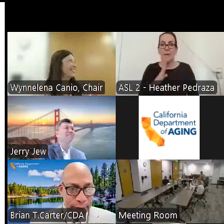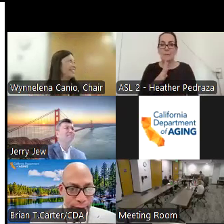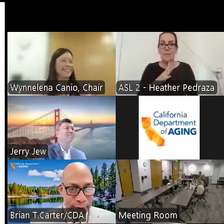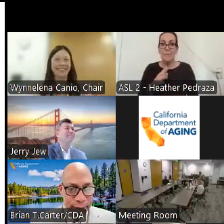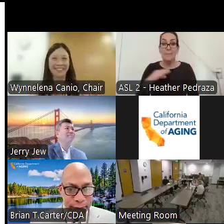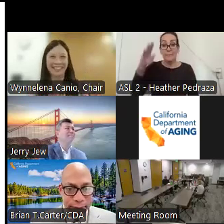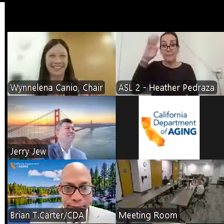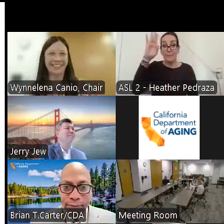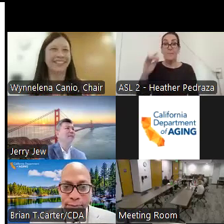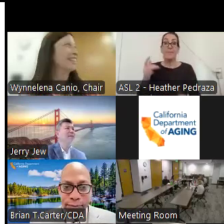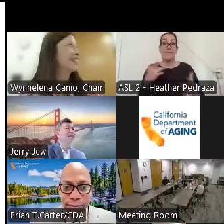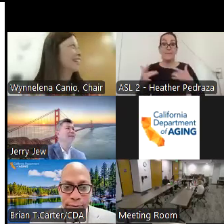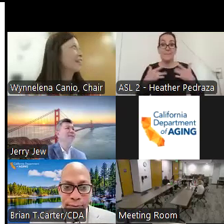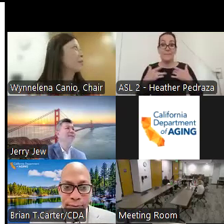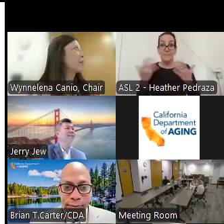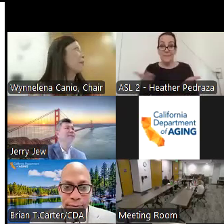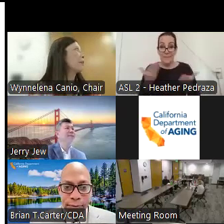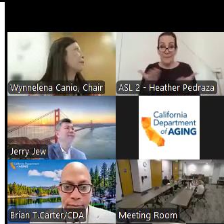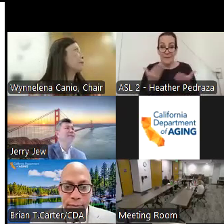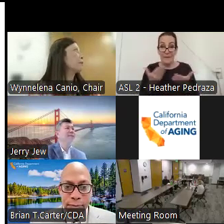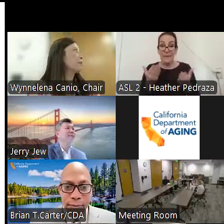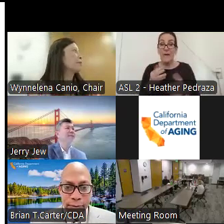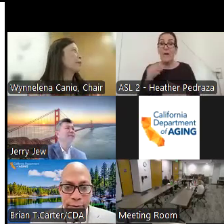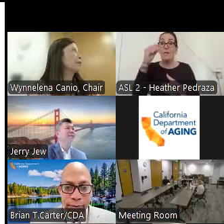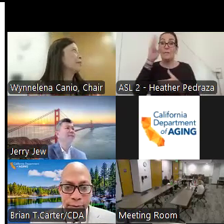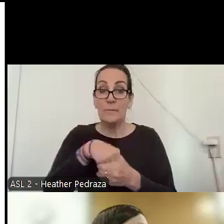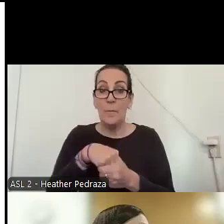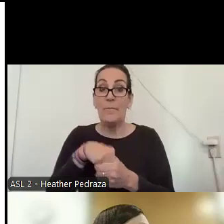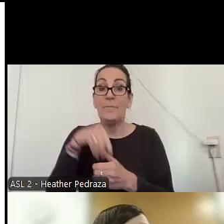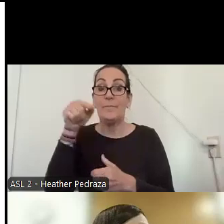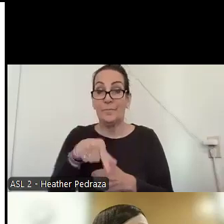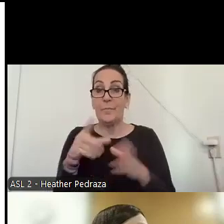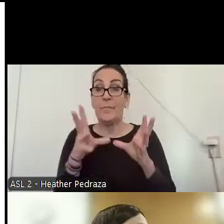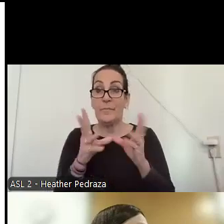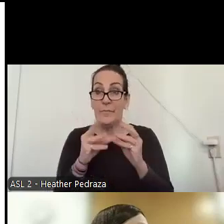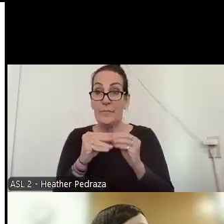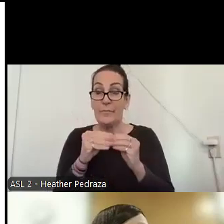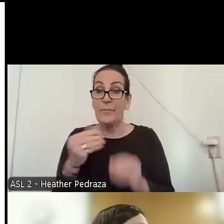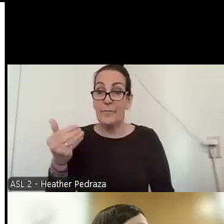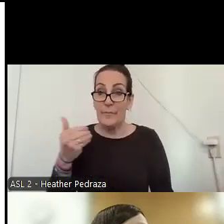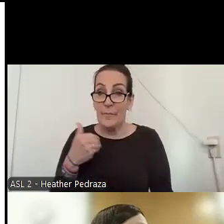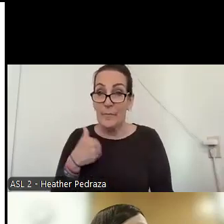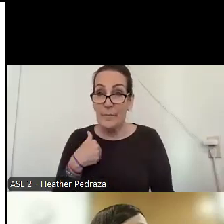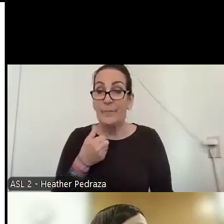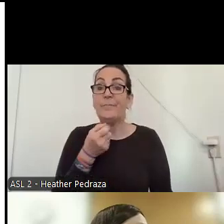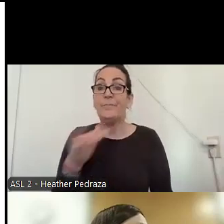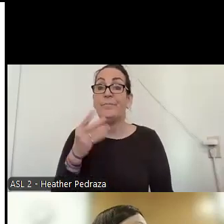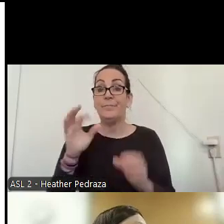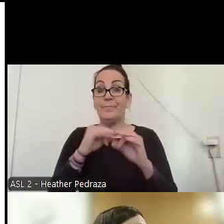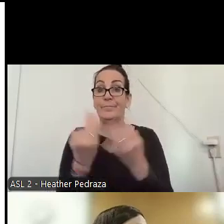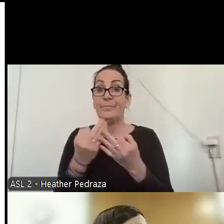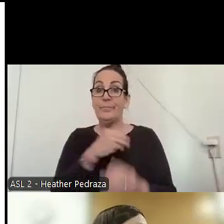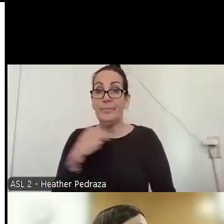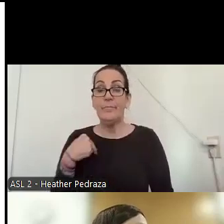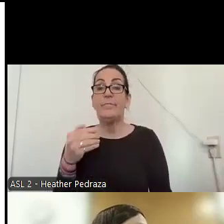I am very excited to be a part of this commission. I have had several family members that have